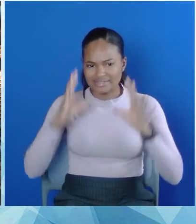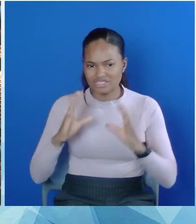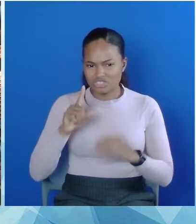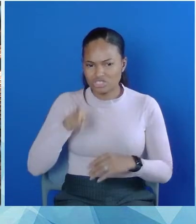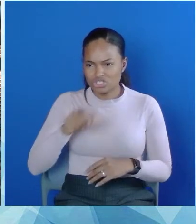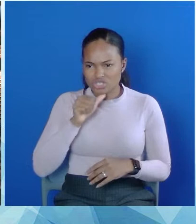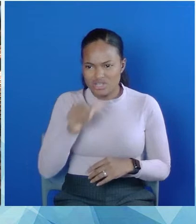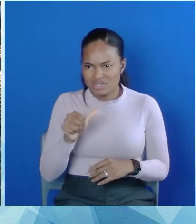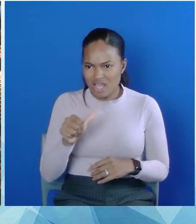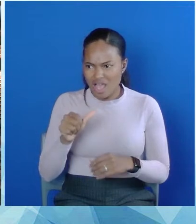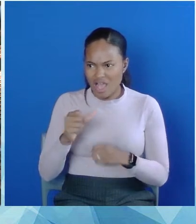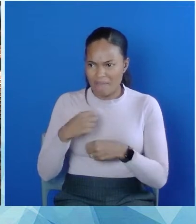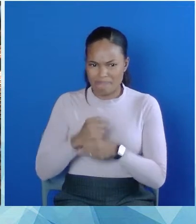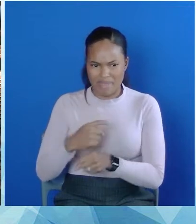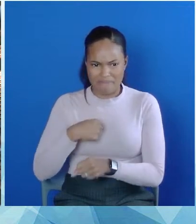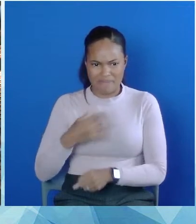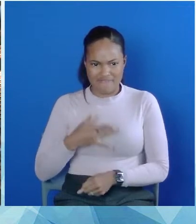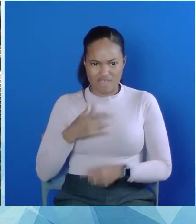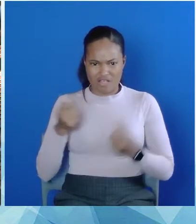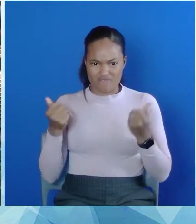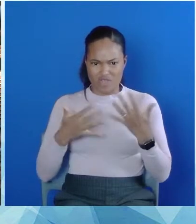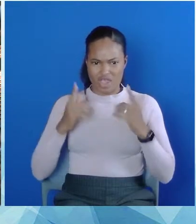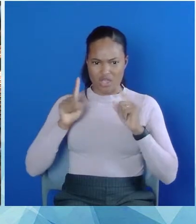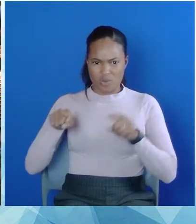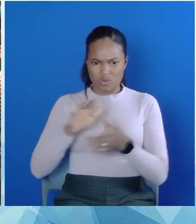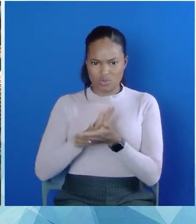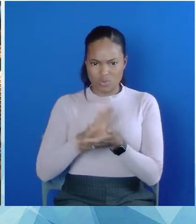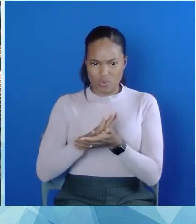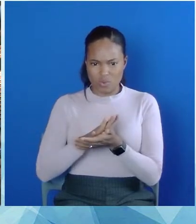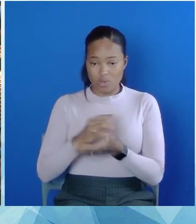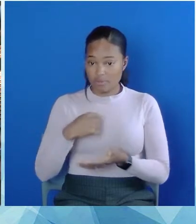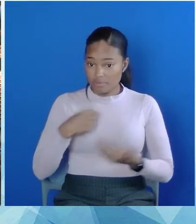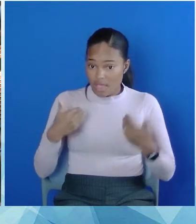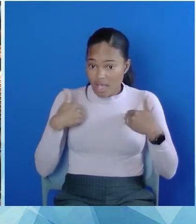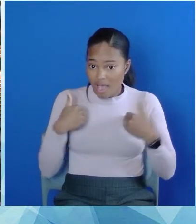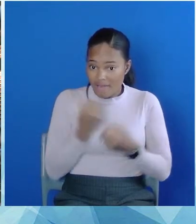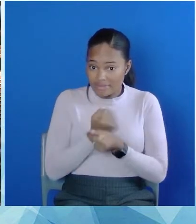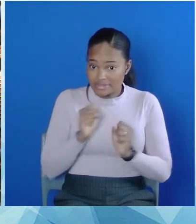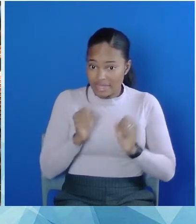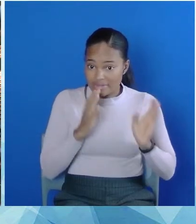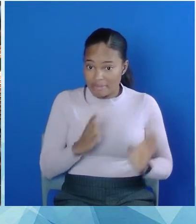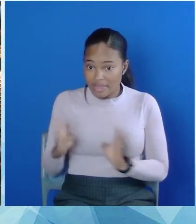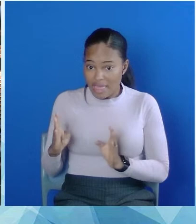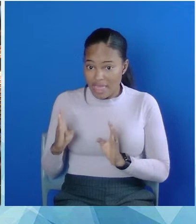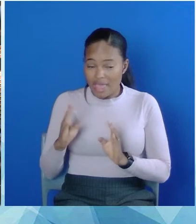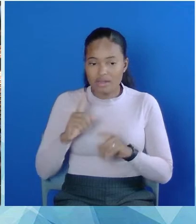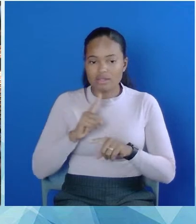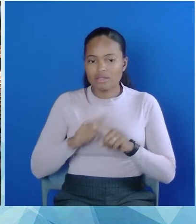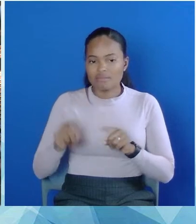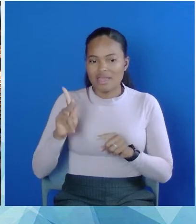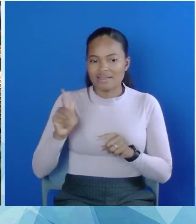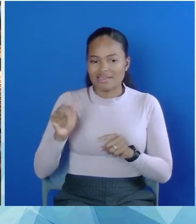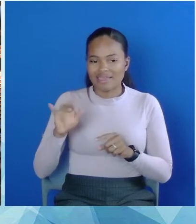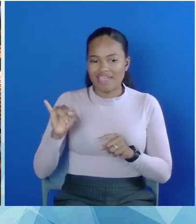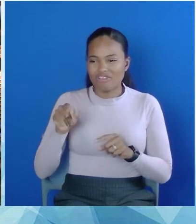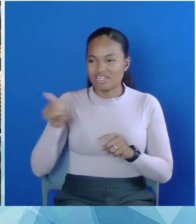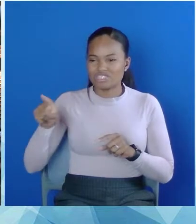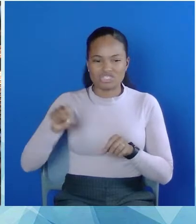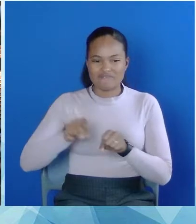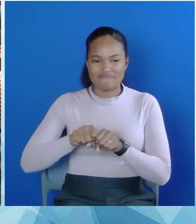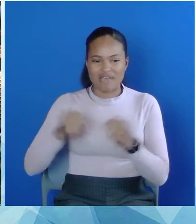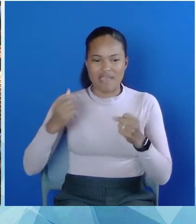afraid to be at school. I have a safety plan, but Carrie continues to violate it by being in the